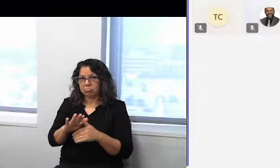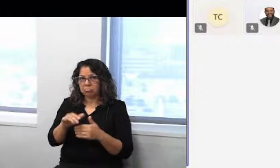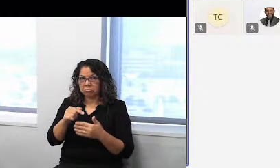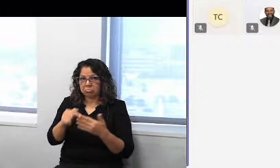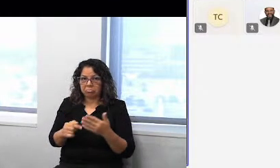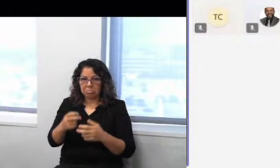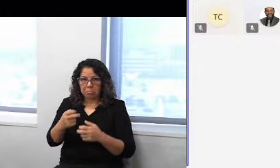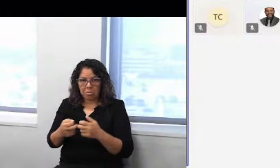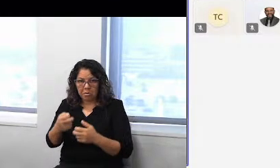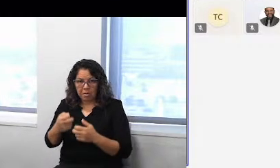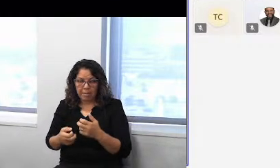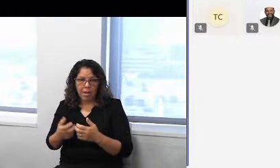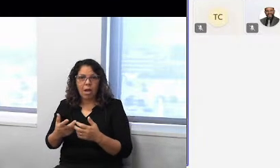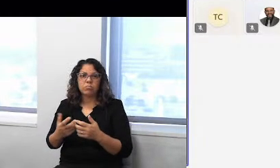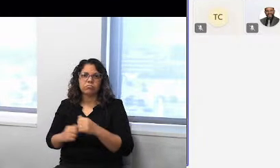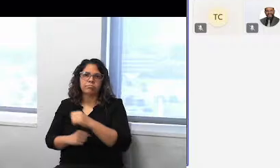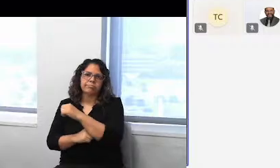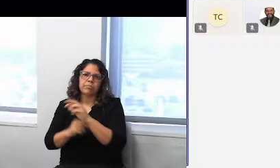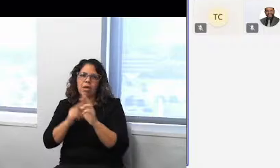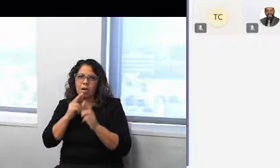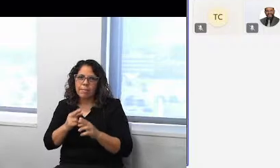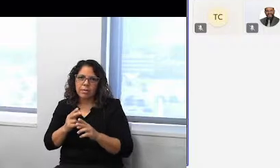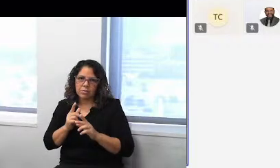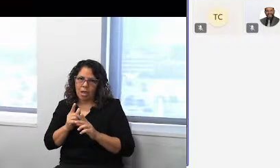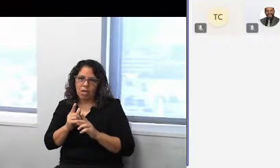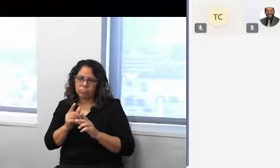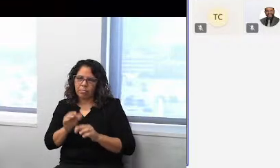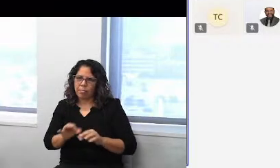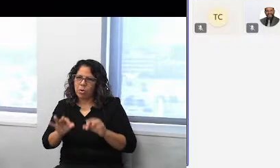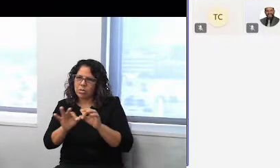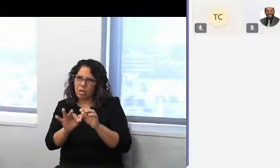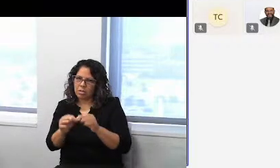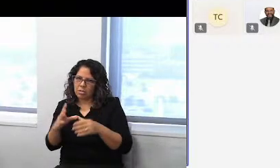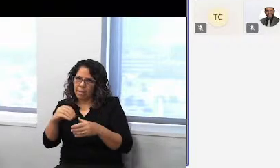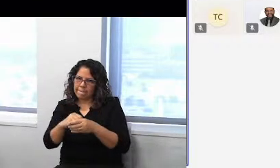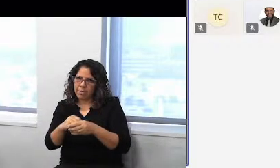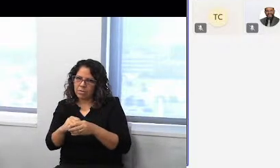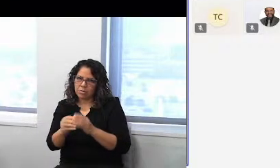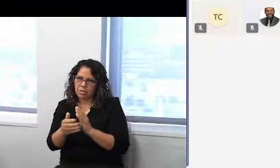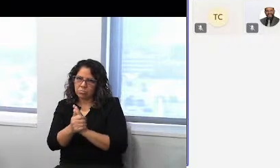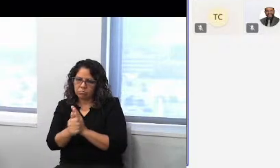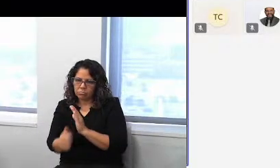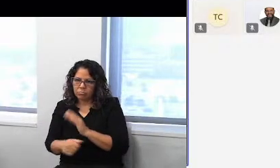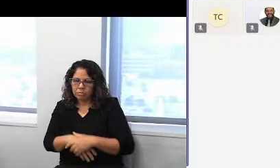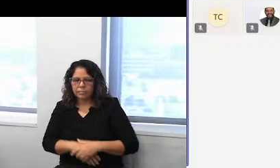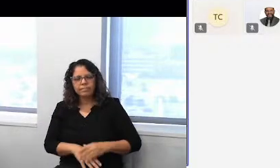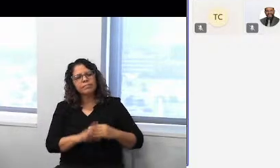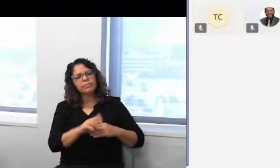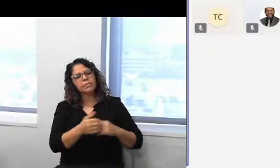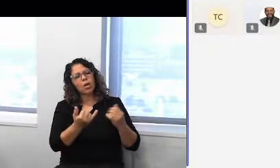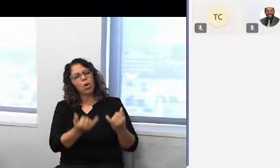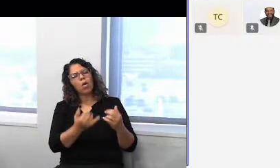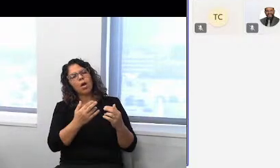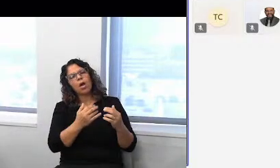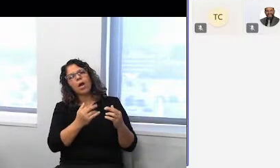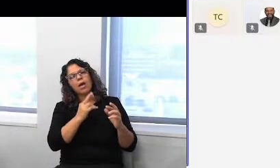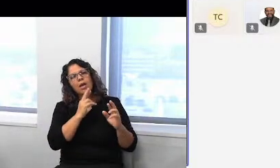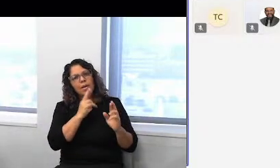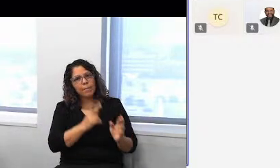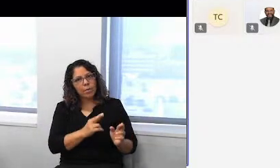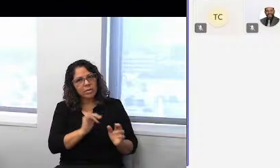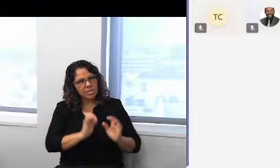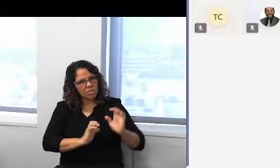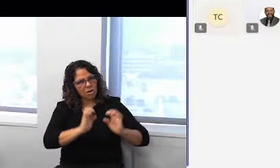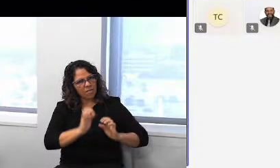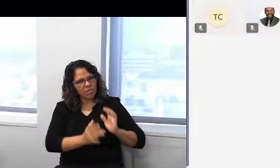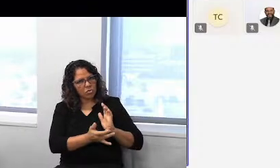knowledge and professional knowledge. I was going to start there, if I may. This response is specifically on a technical evaluation